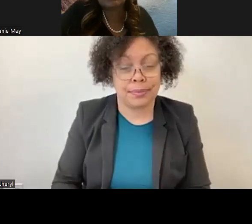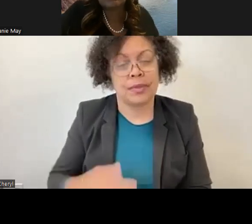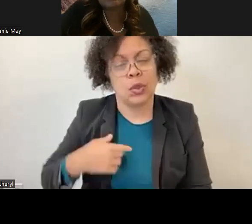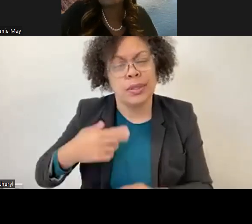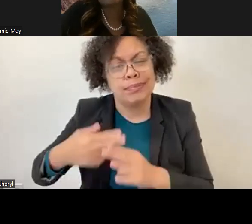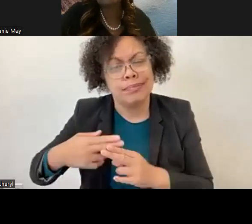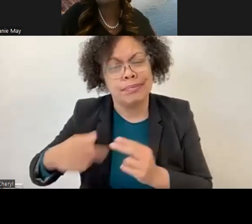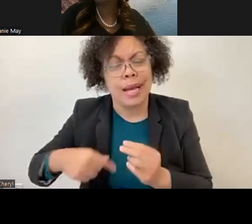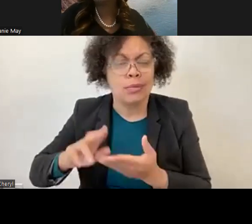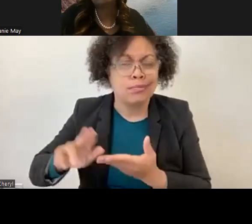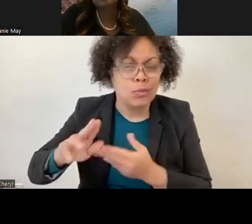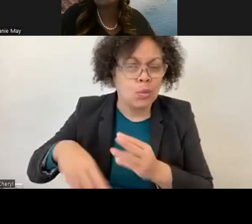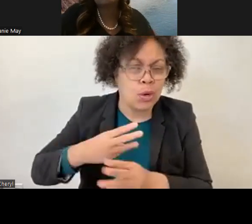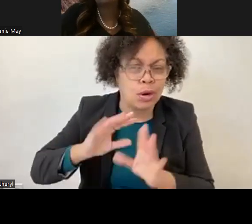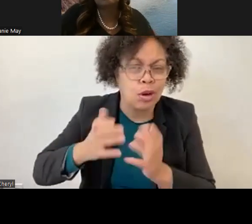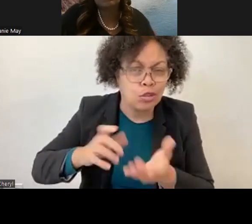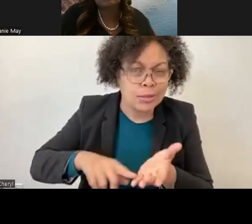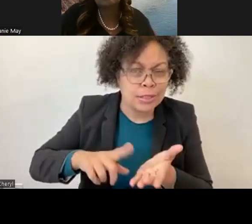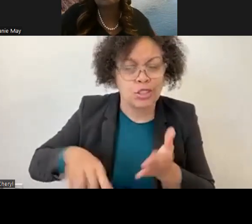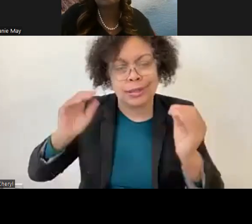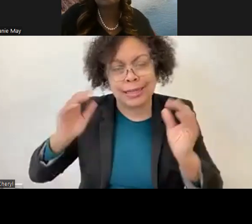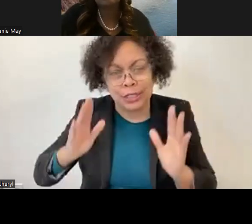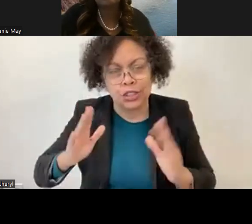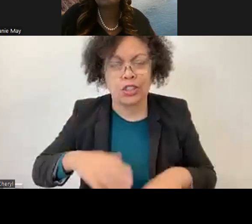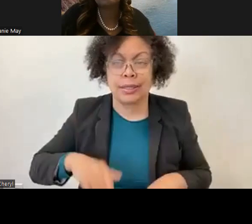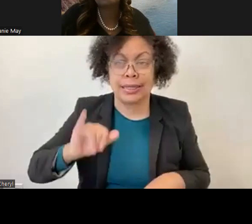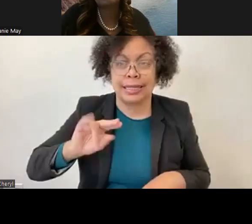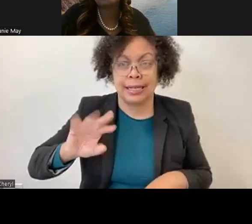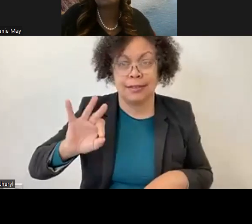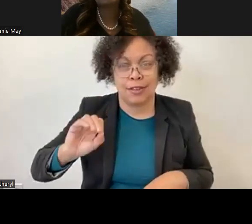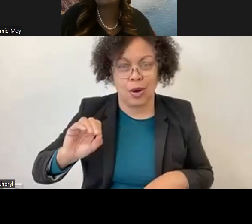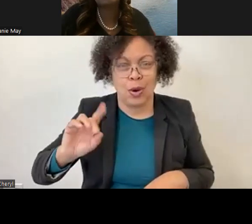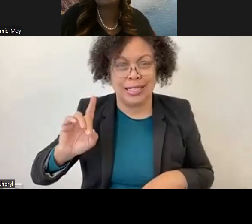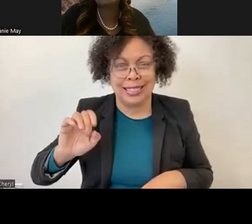we've talked about teachers, and your infodemiologist. I love it.